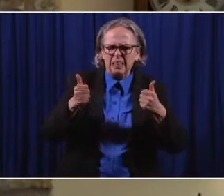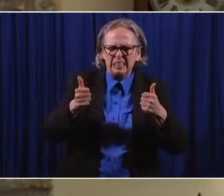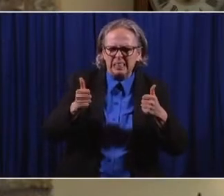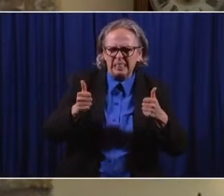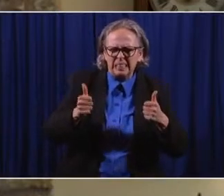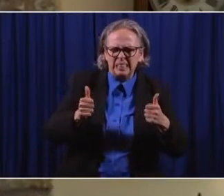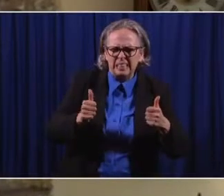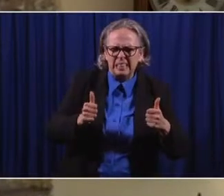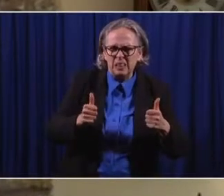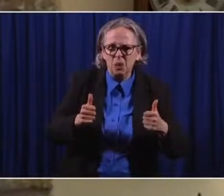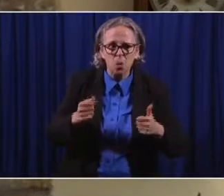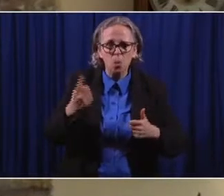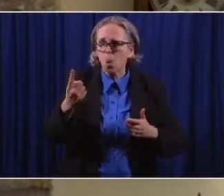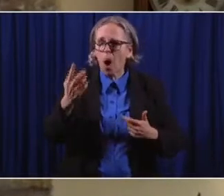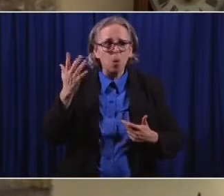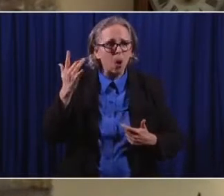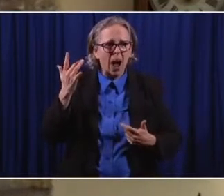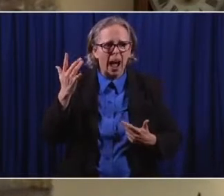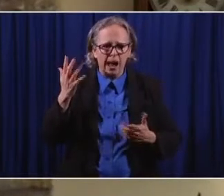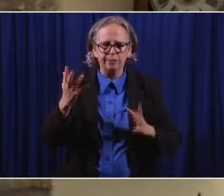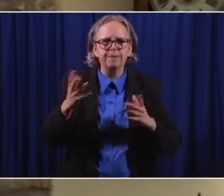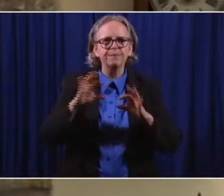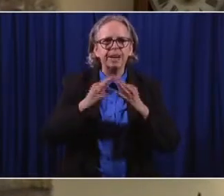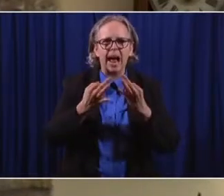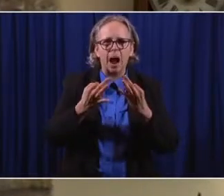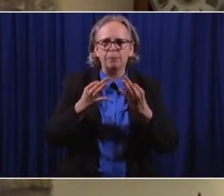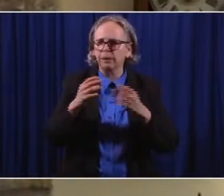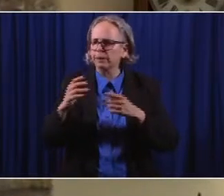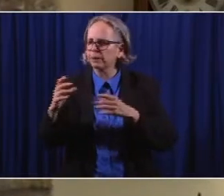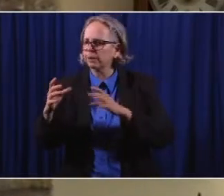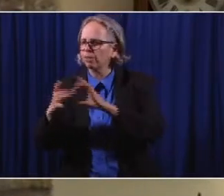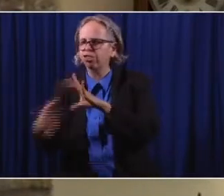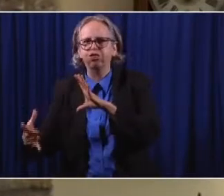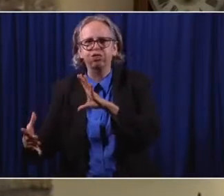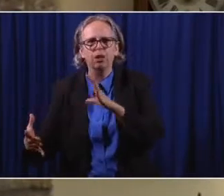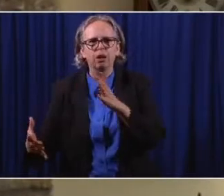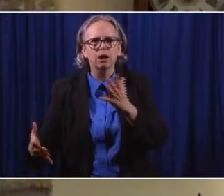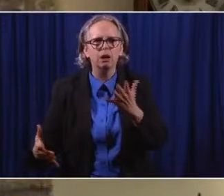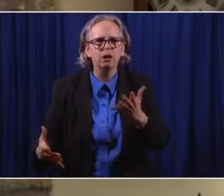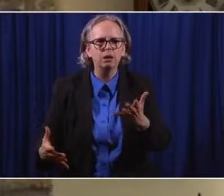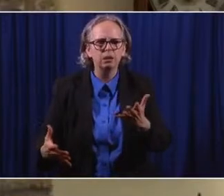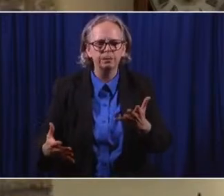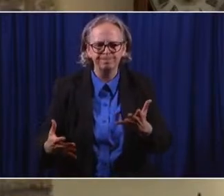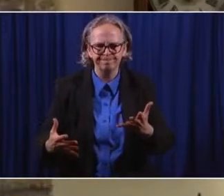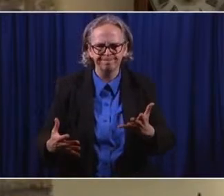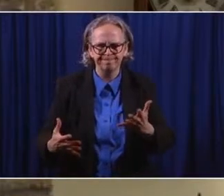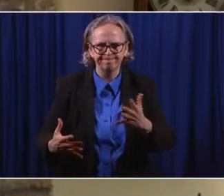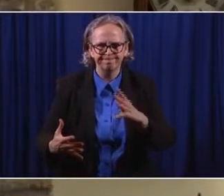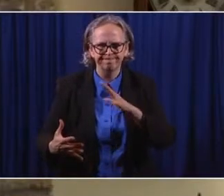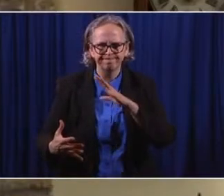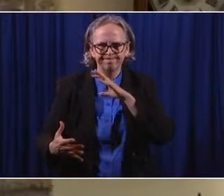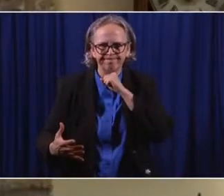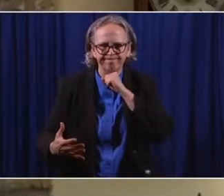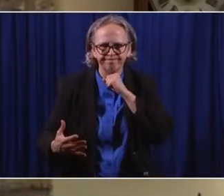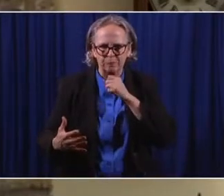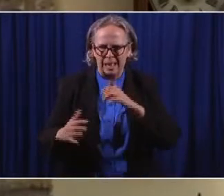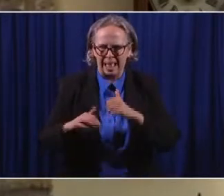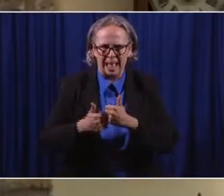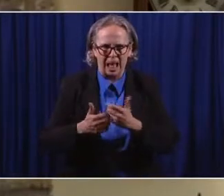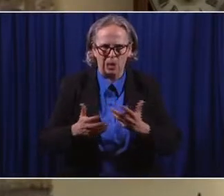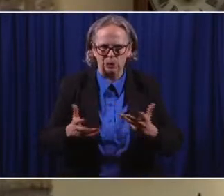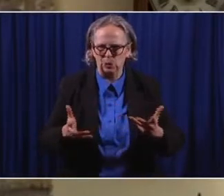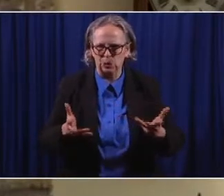loved ones. So we looked at that and said, okay, well, how can we deal with this? But the virus is still here.